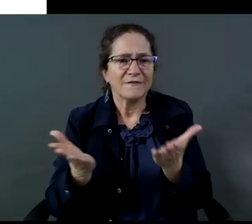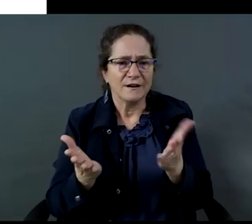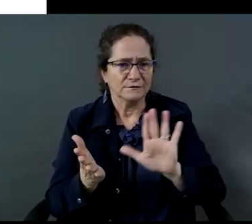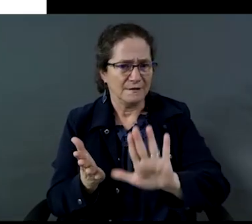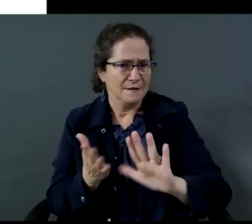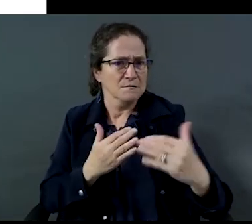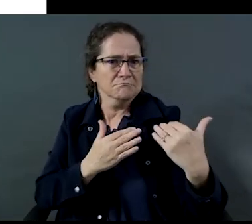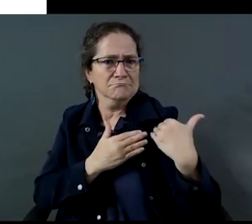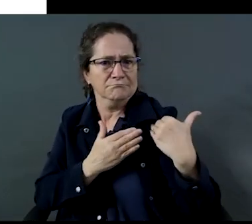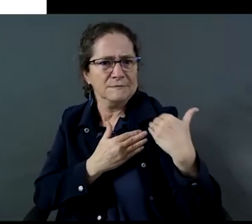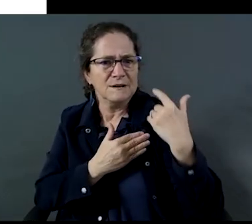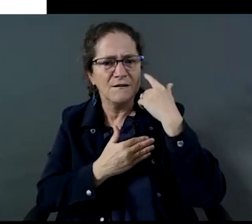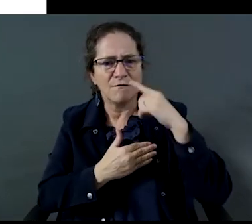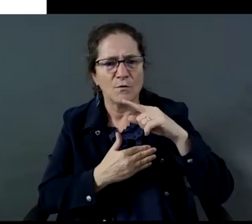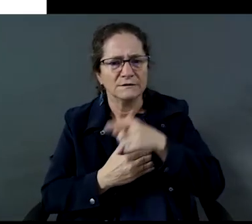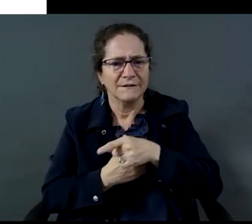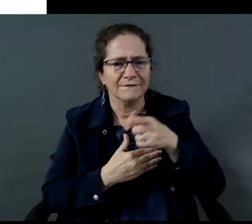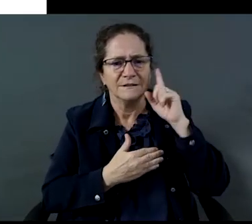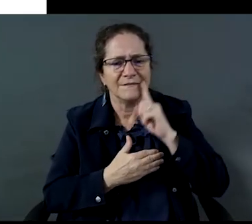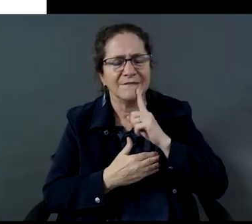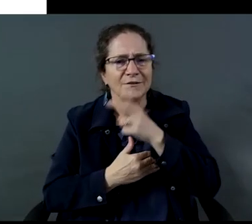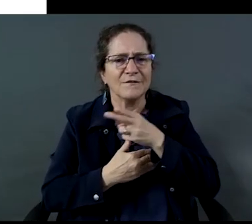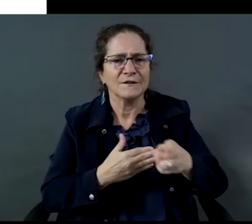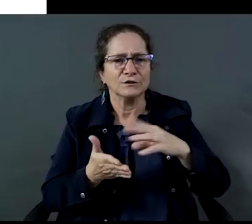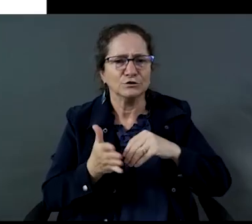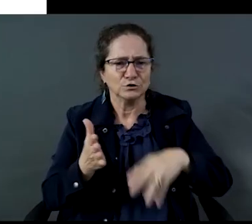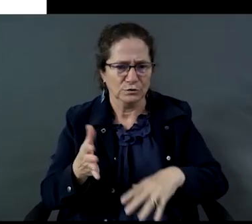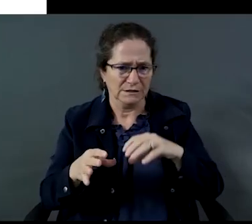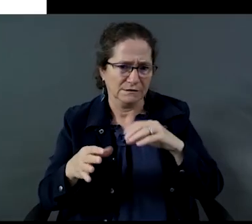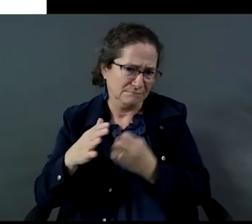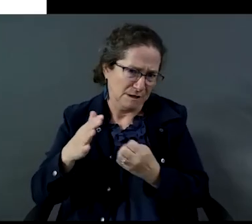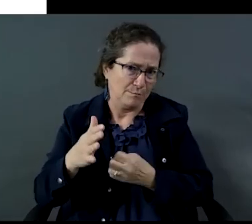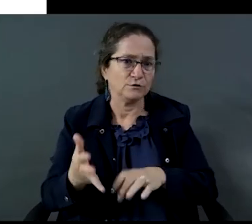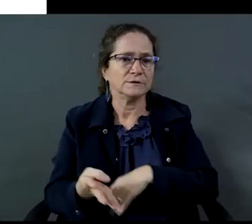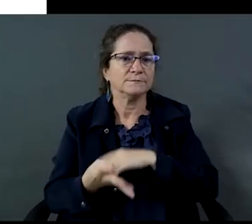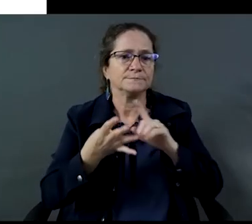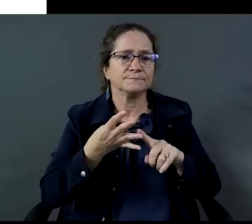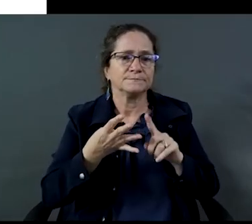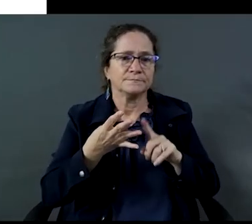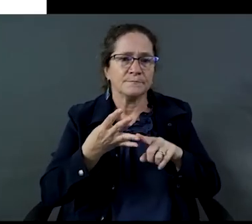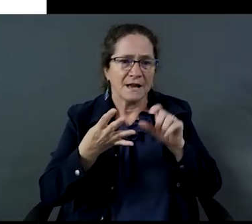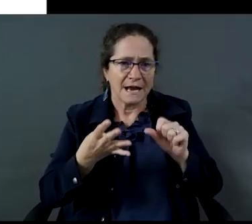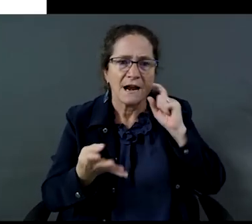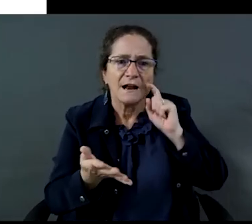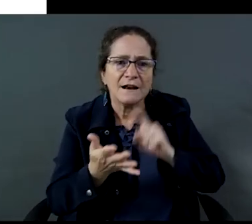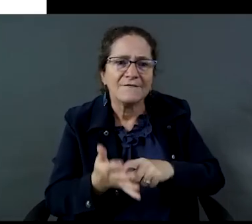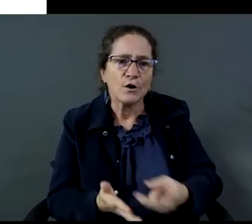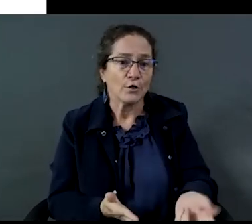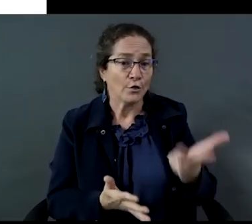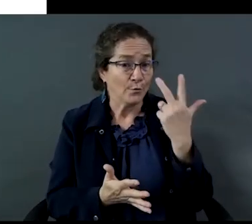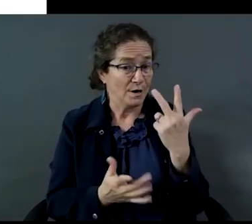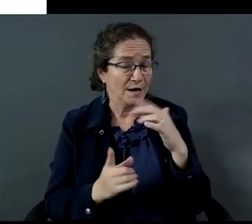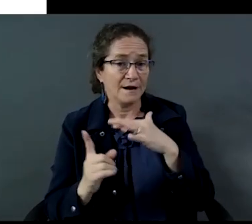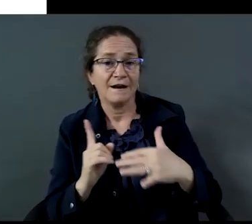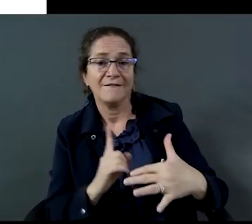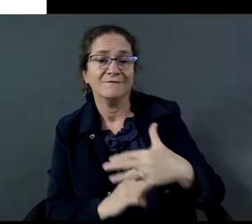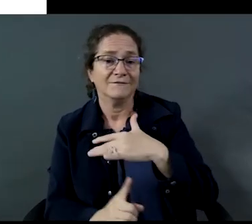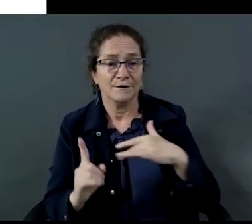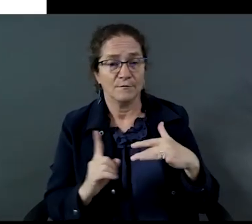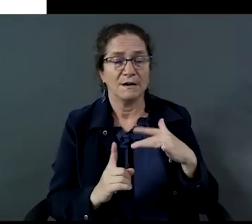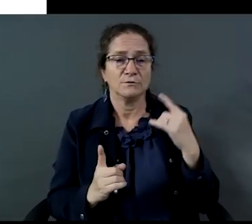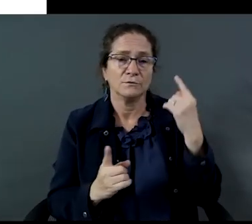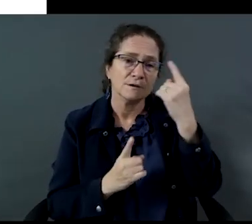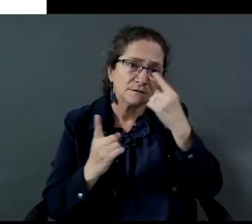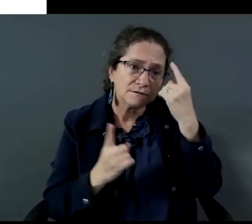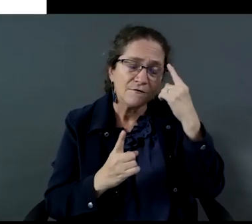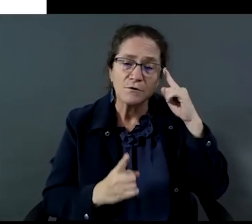setting. Number 3, participants will be able to identify 3 environmental considerations for deaf and hard of hearing students in the elementary academic